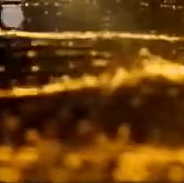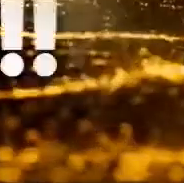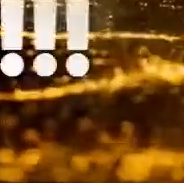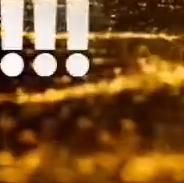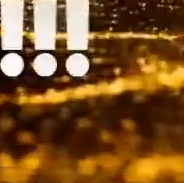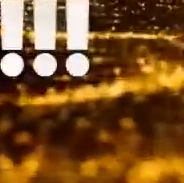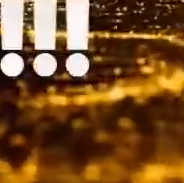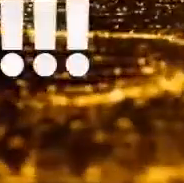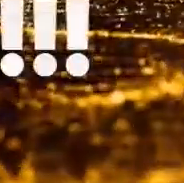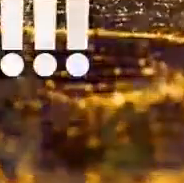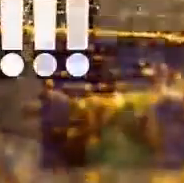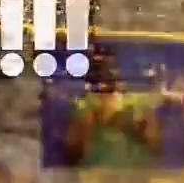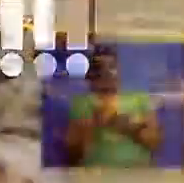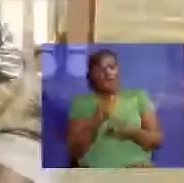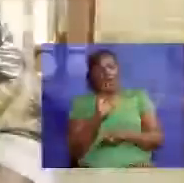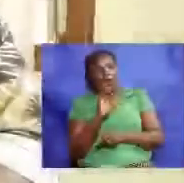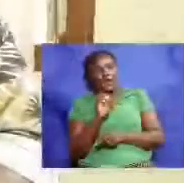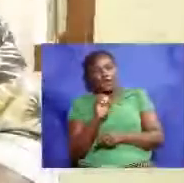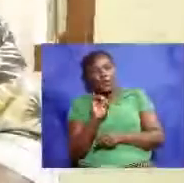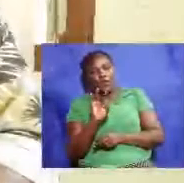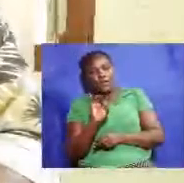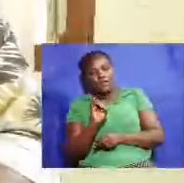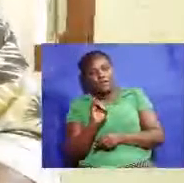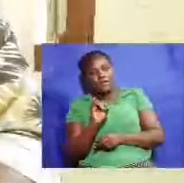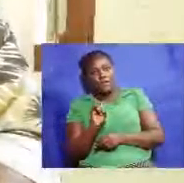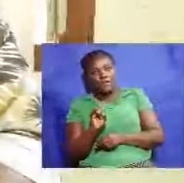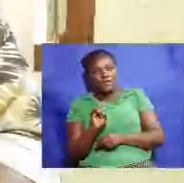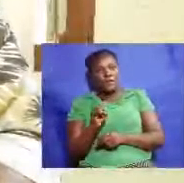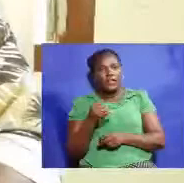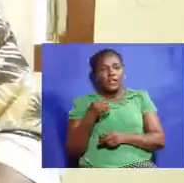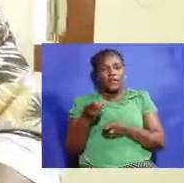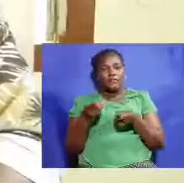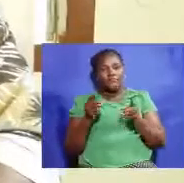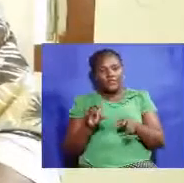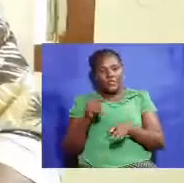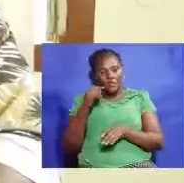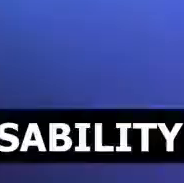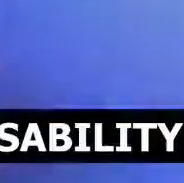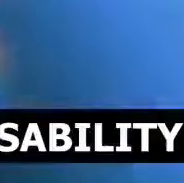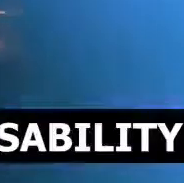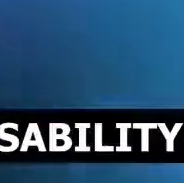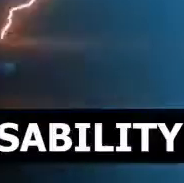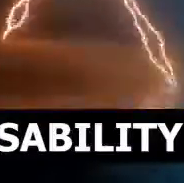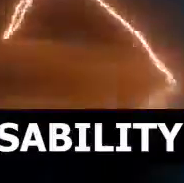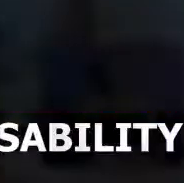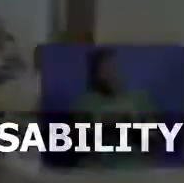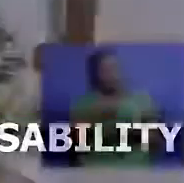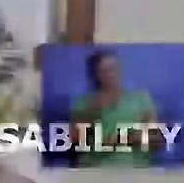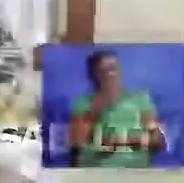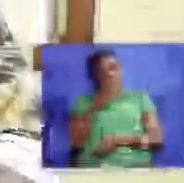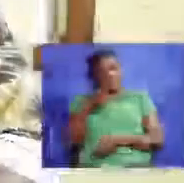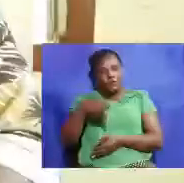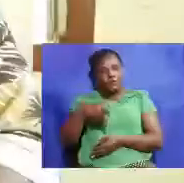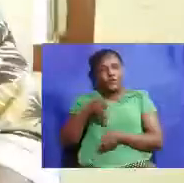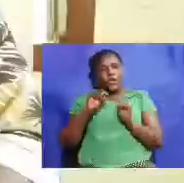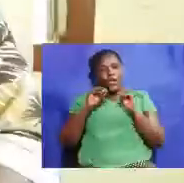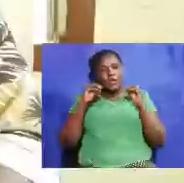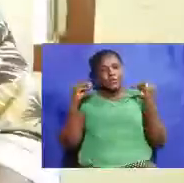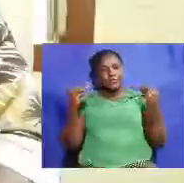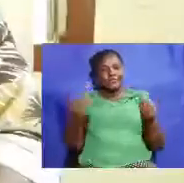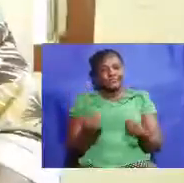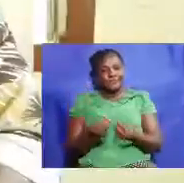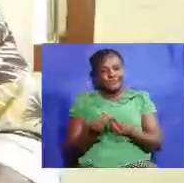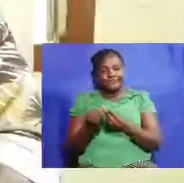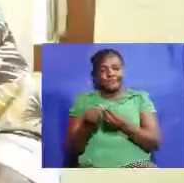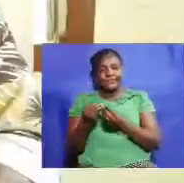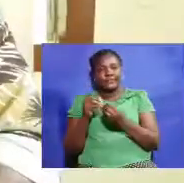Ajiko. My name is Humphrey Kofi and the Executive Secretary for the Mental Health Society of Ghana. Well, the H4P organization has